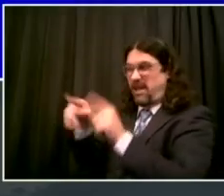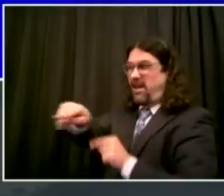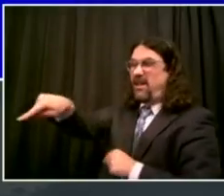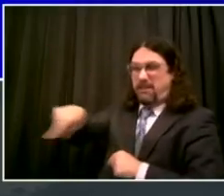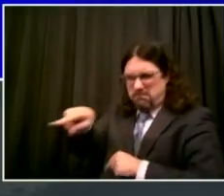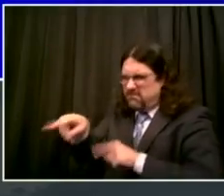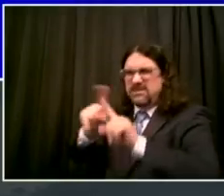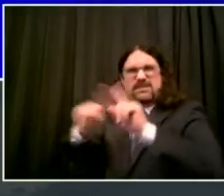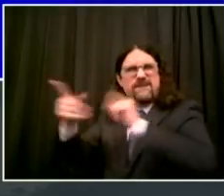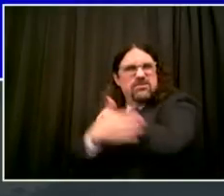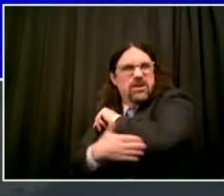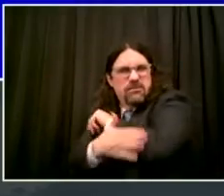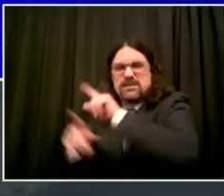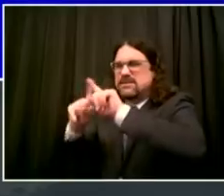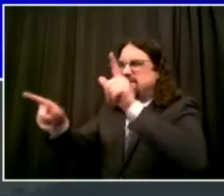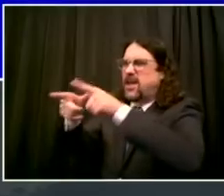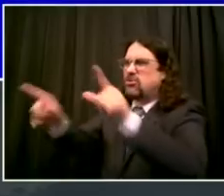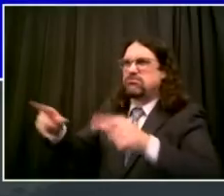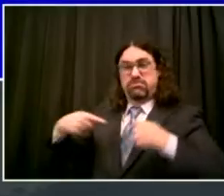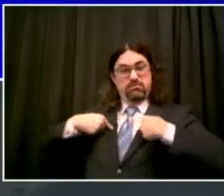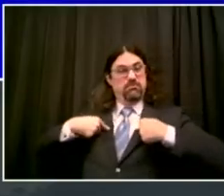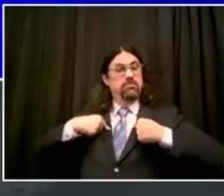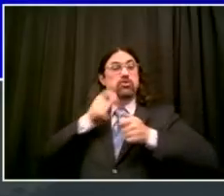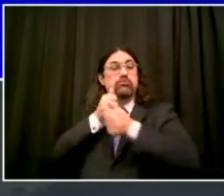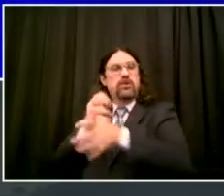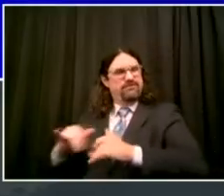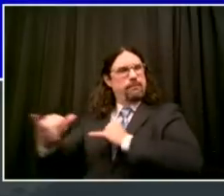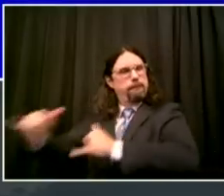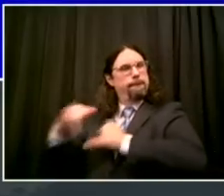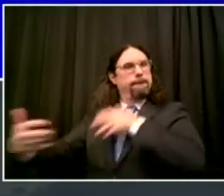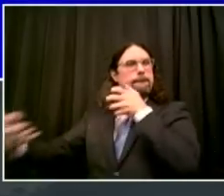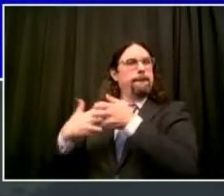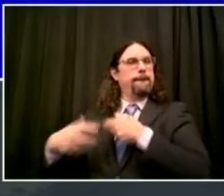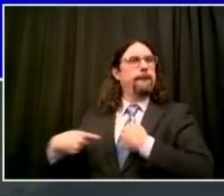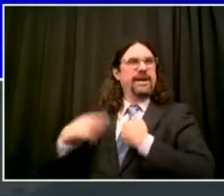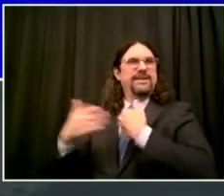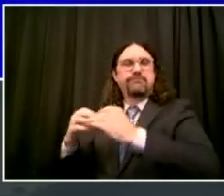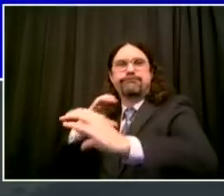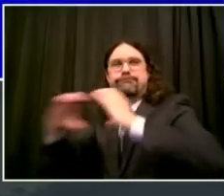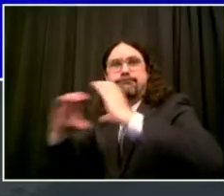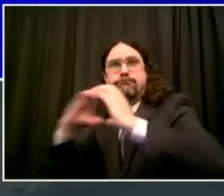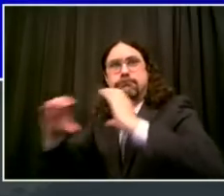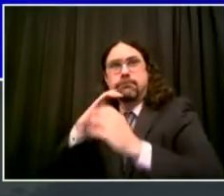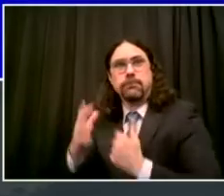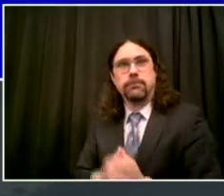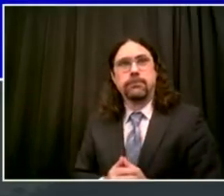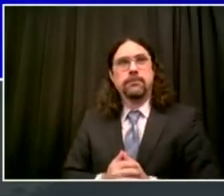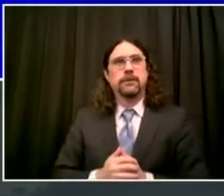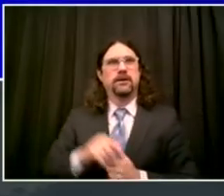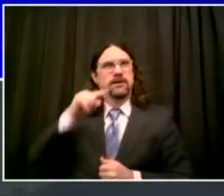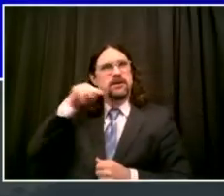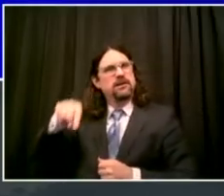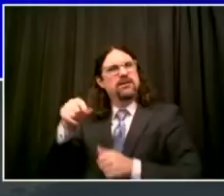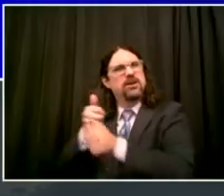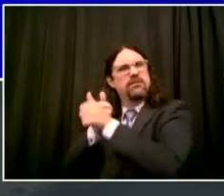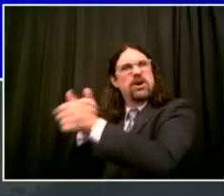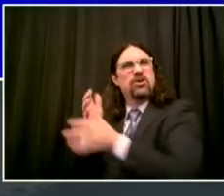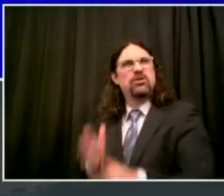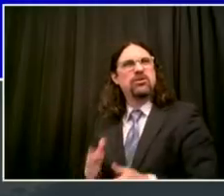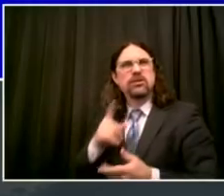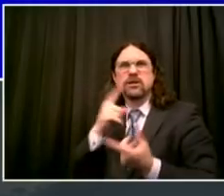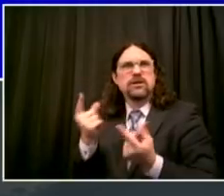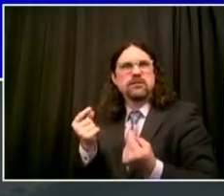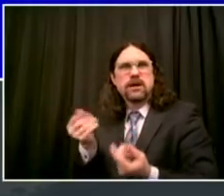what tracers do day to day. A tracer will start off by calling somebody on the phone that has a positive coronavirus